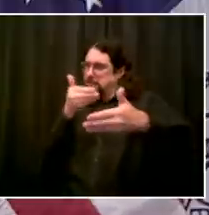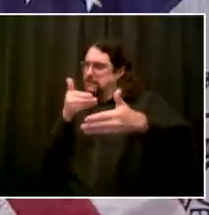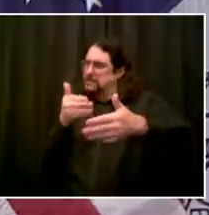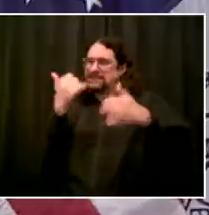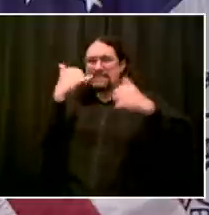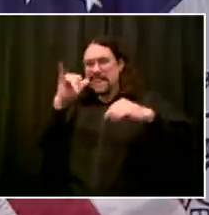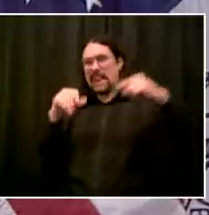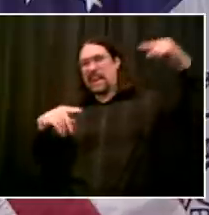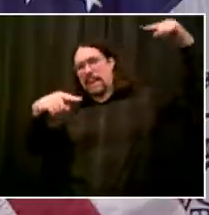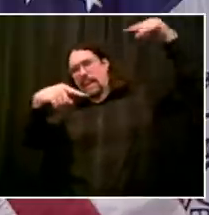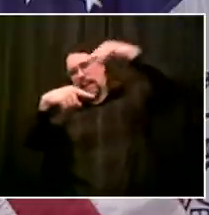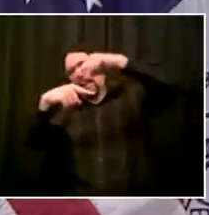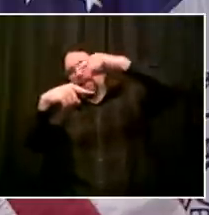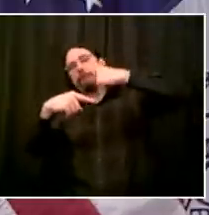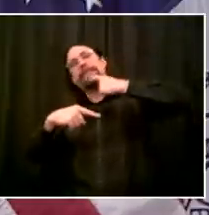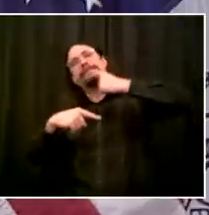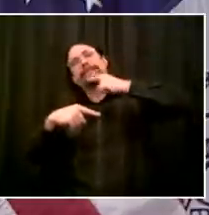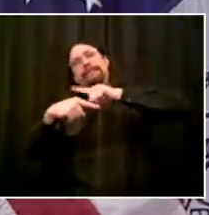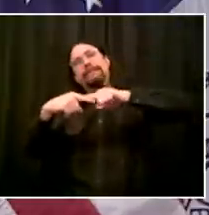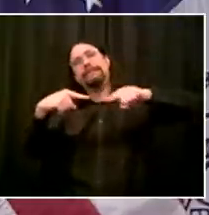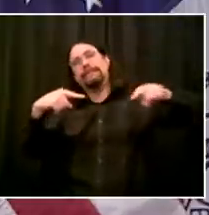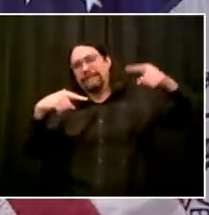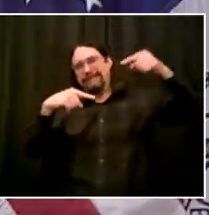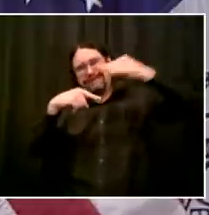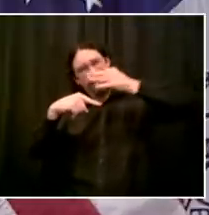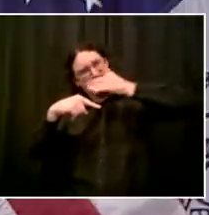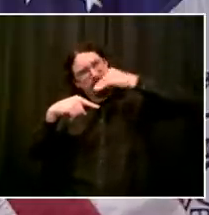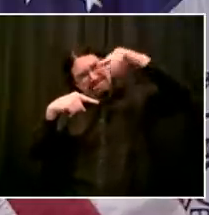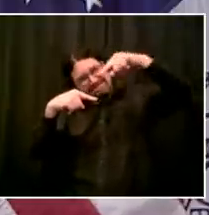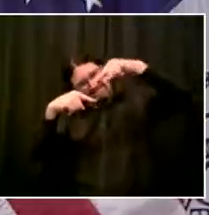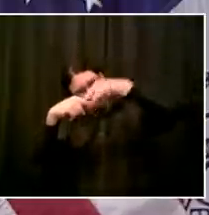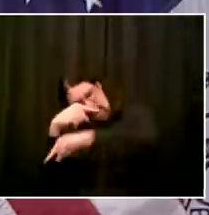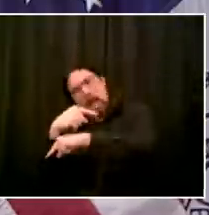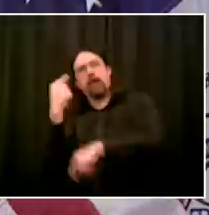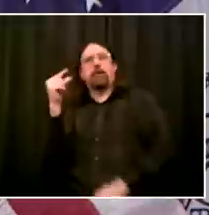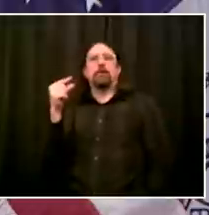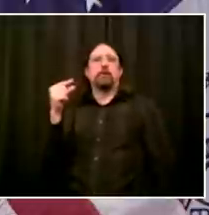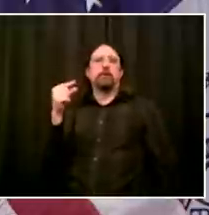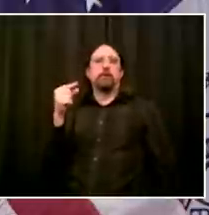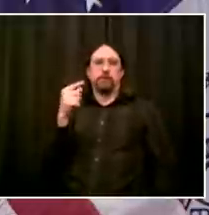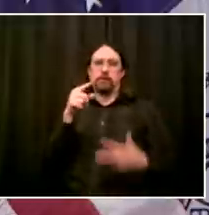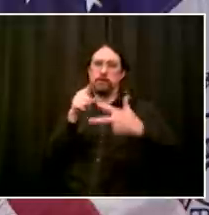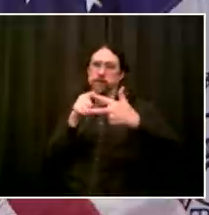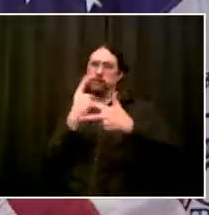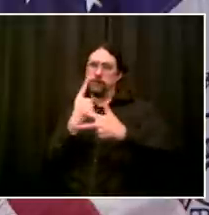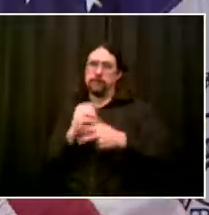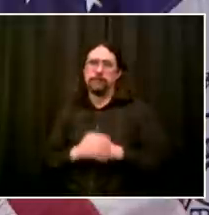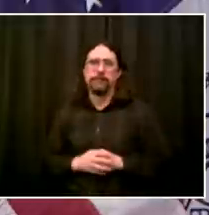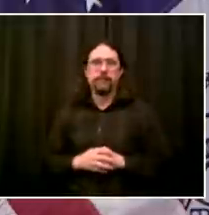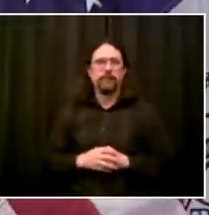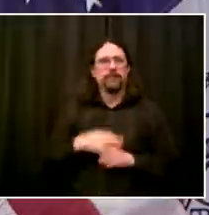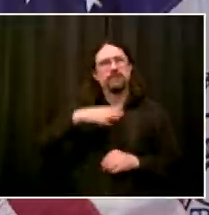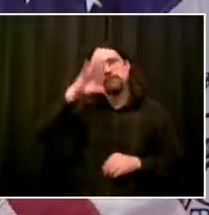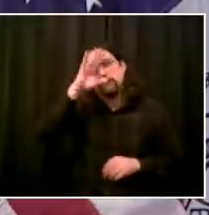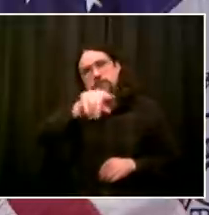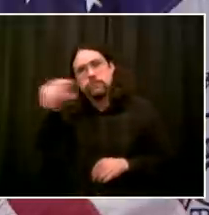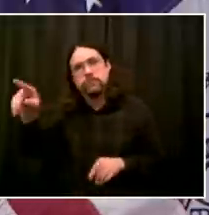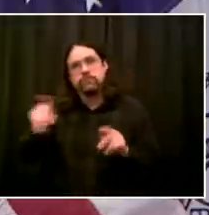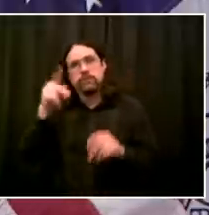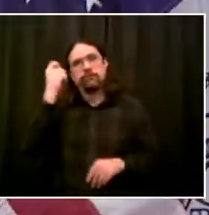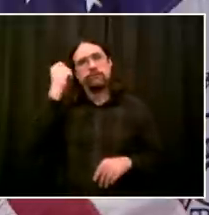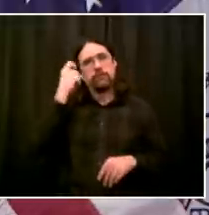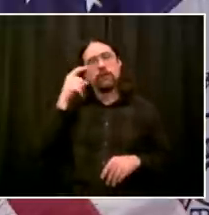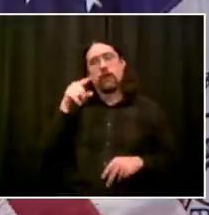as limited as humanly possible and keep it within these thresholds. So even if there's some increase, to keep it